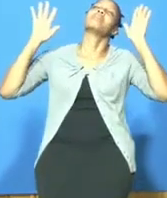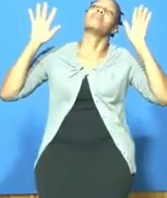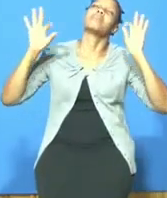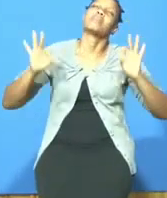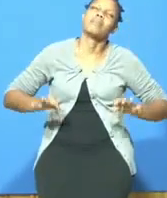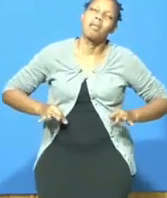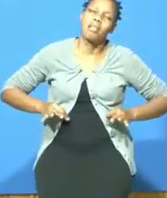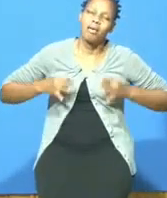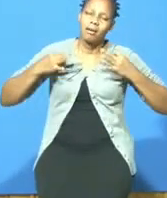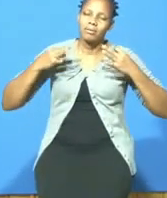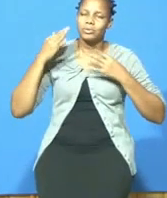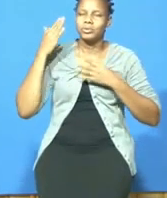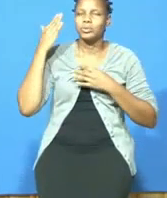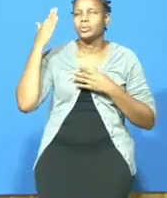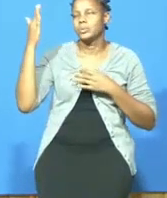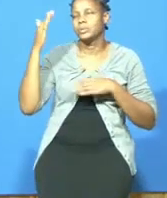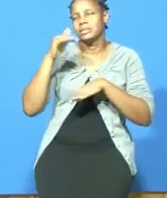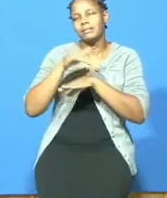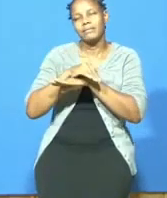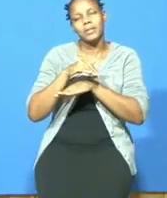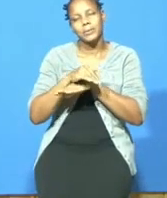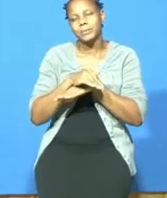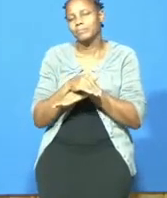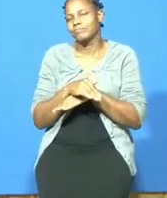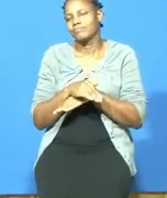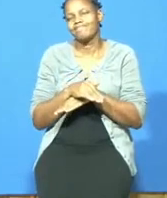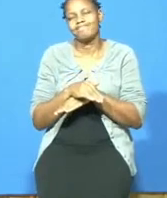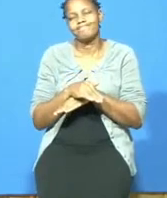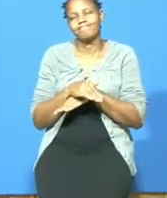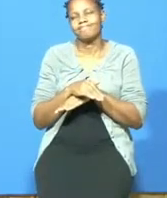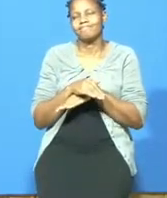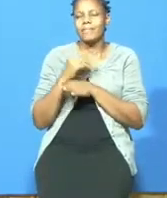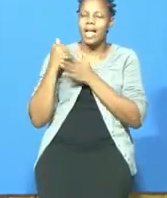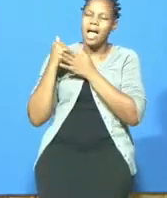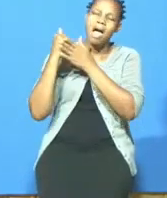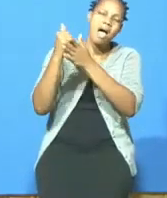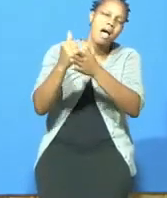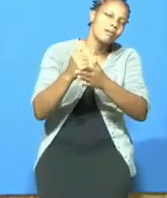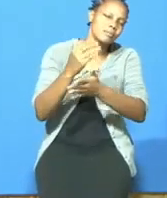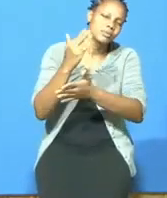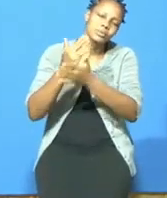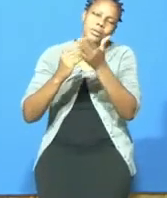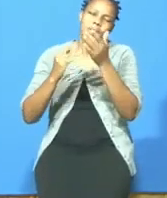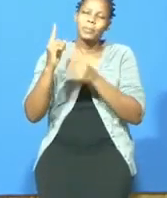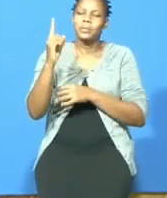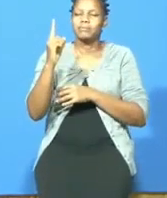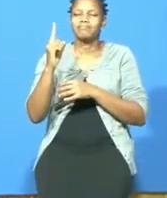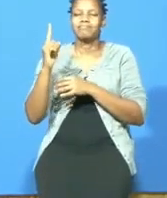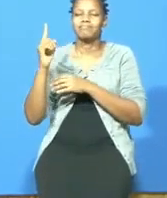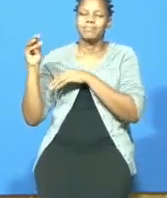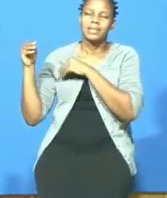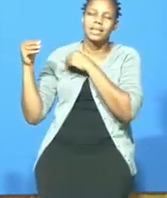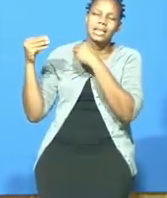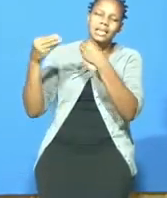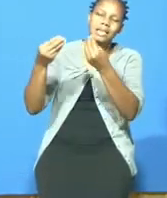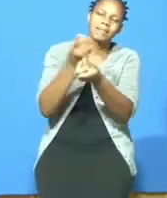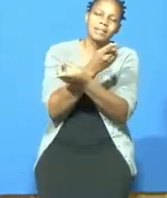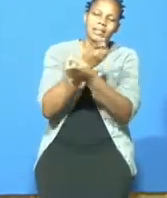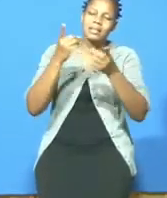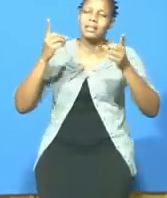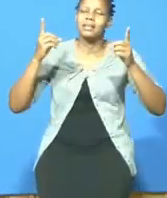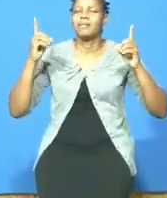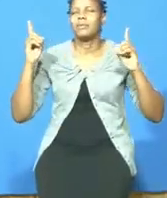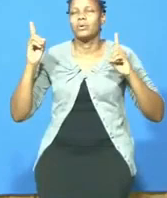you this evening. Breakthrough for somebody. Give deliverance to